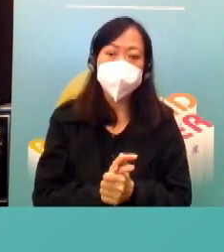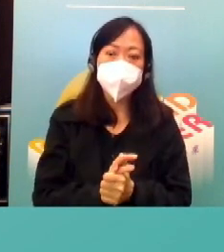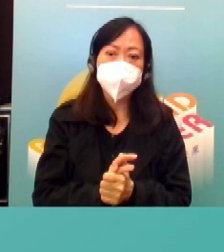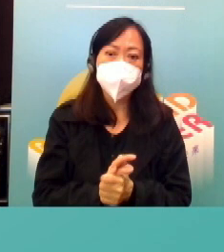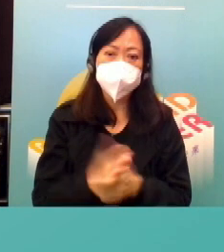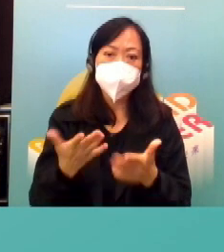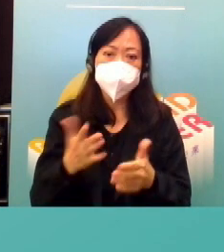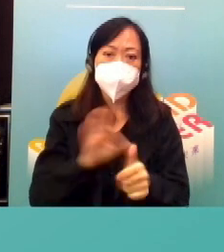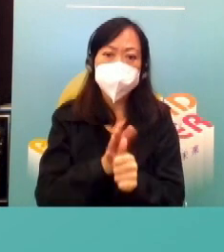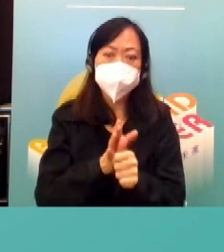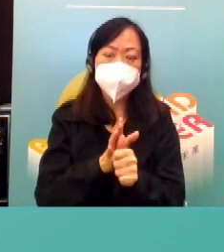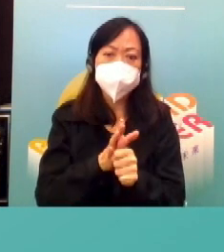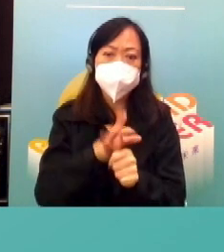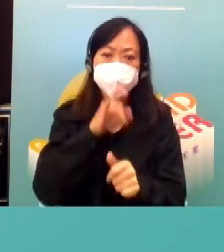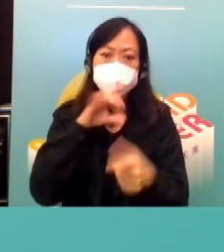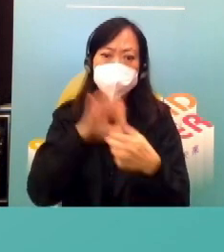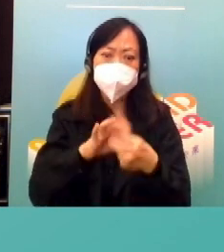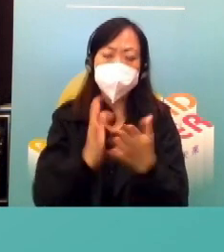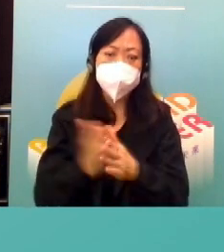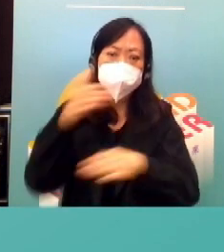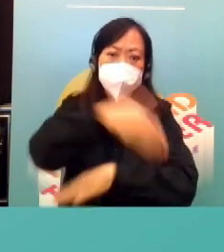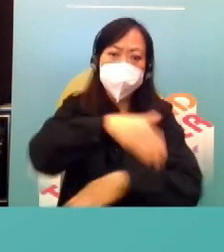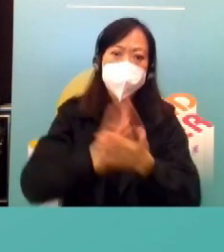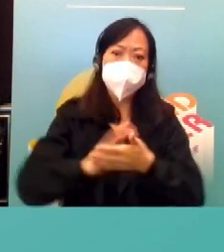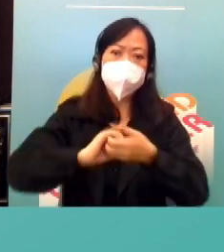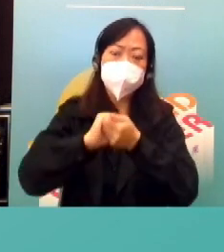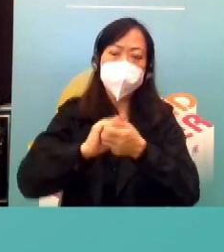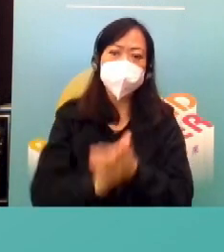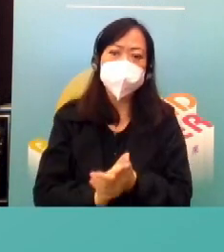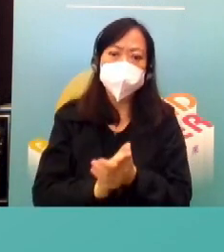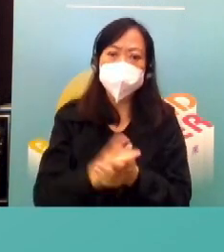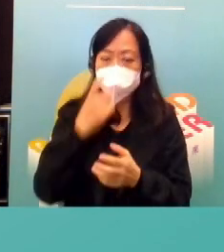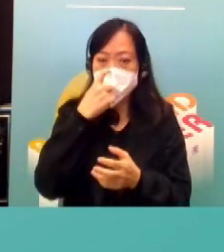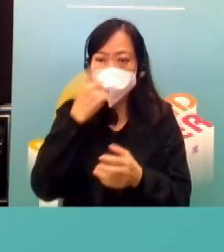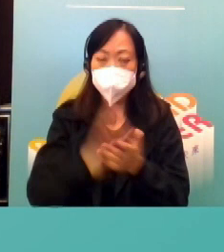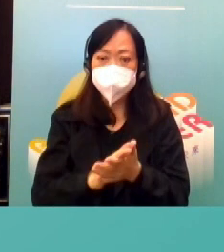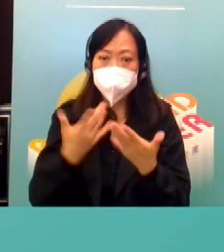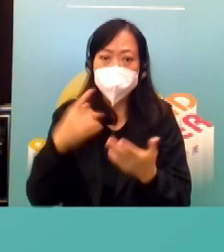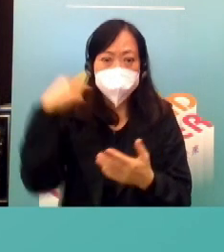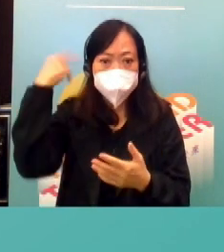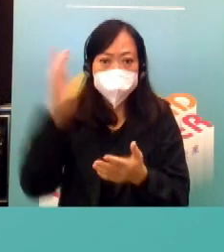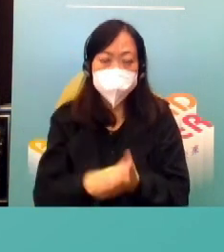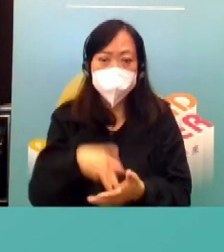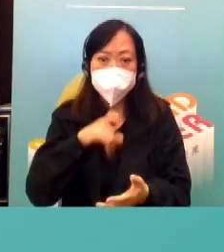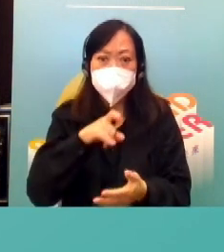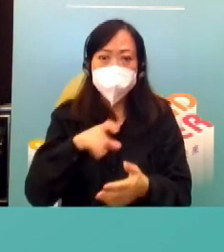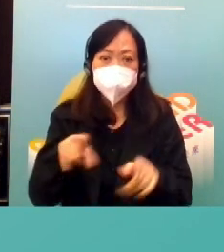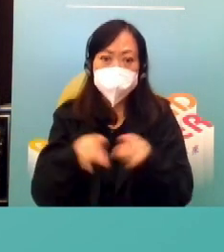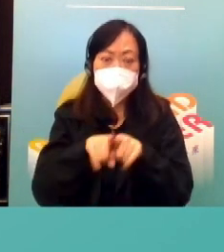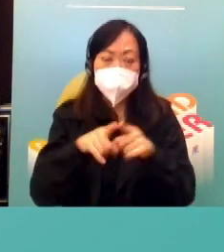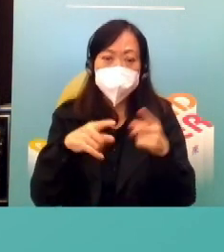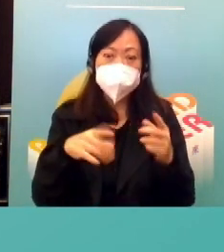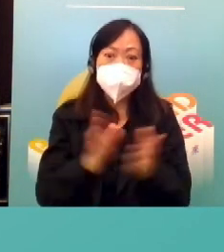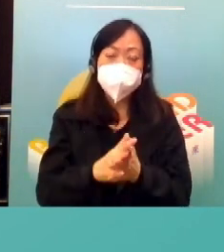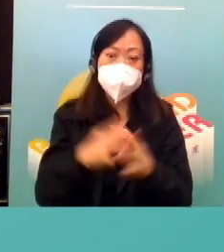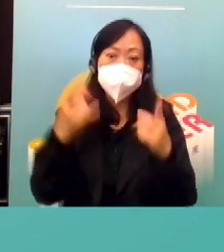York City, the mayor's office, working with Zoom, which is a private business, and we all use Zoom a lot, right? And then we've also Rockefeller Foundation,